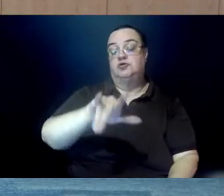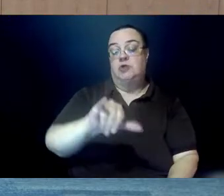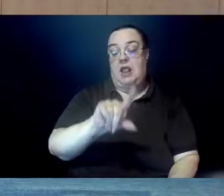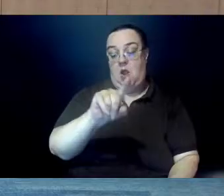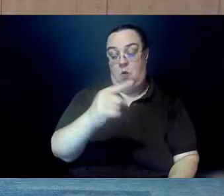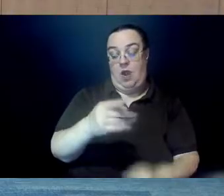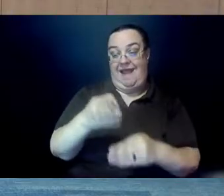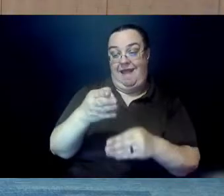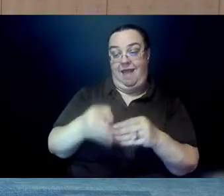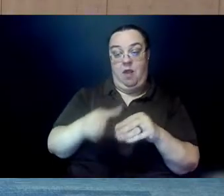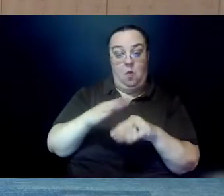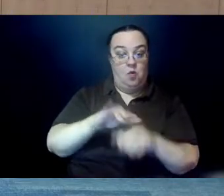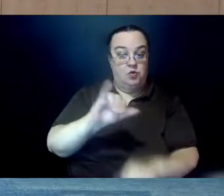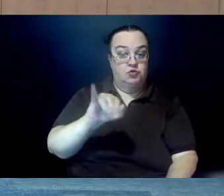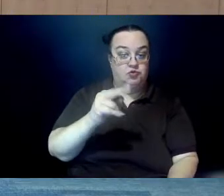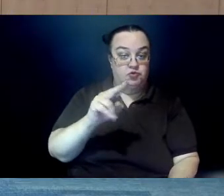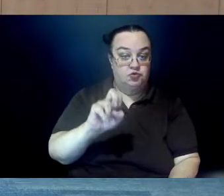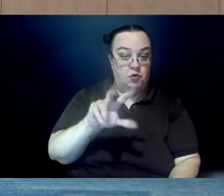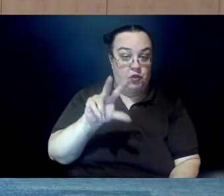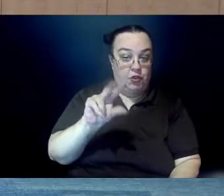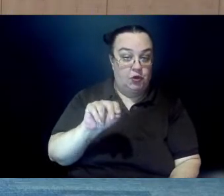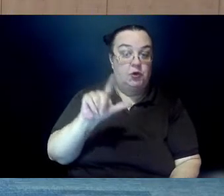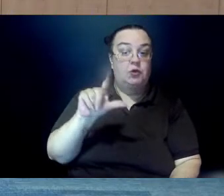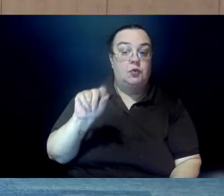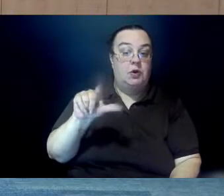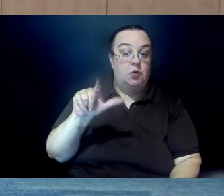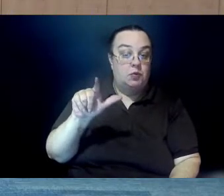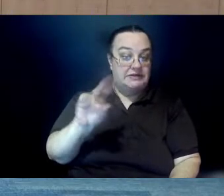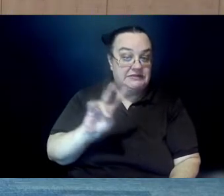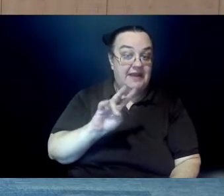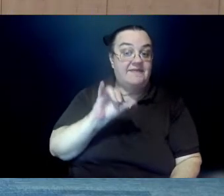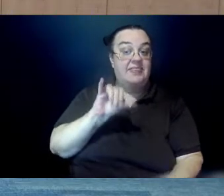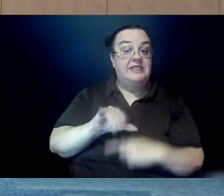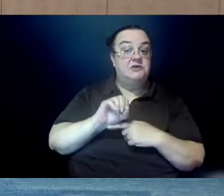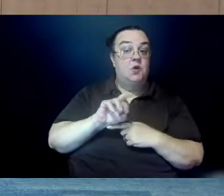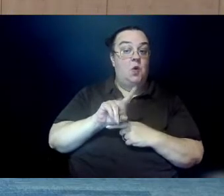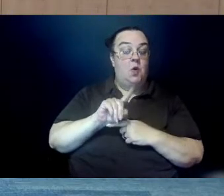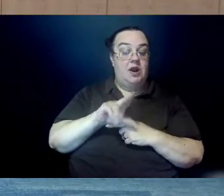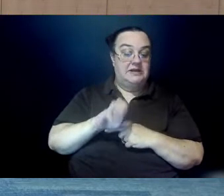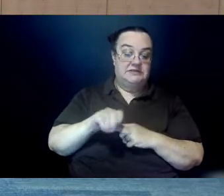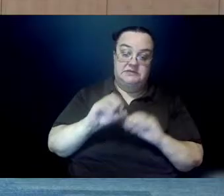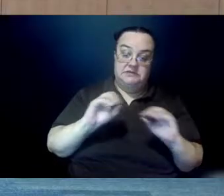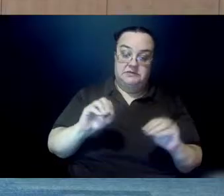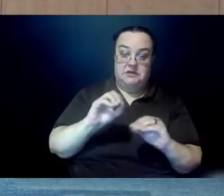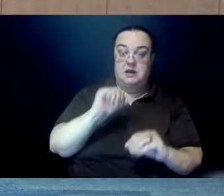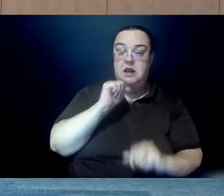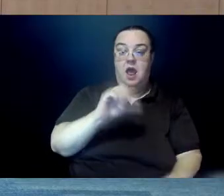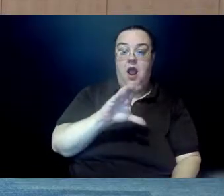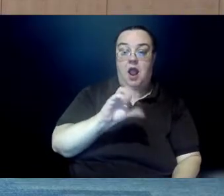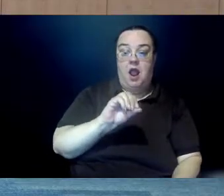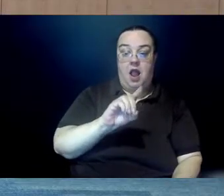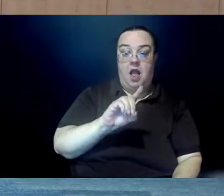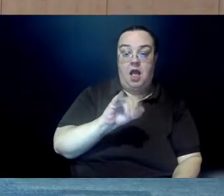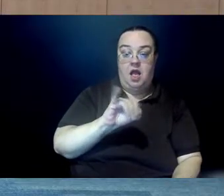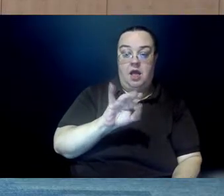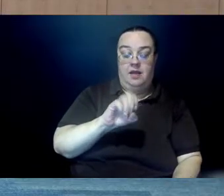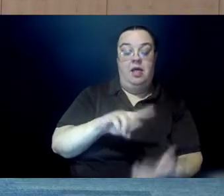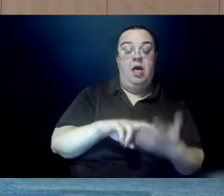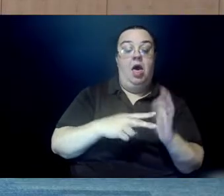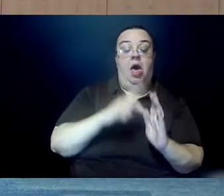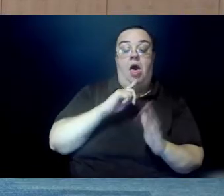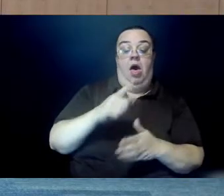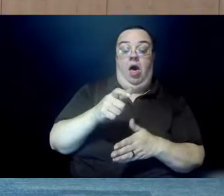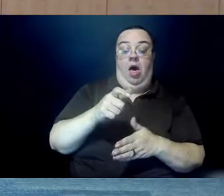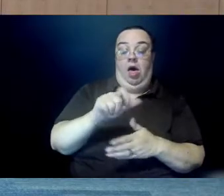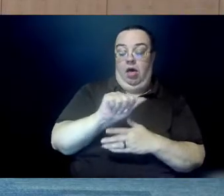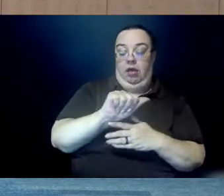ends on June 30, 2027. This ordinance is uncodified, whereas Article 7,